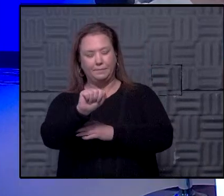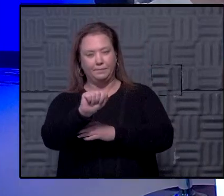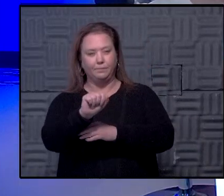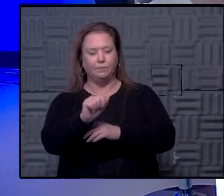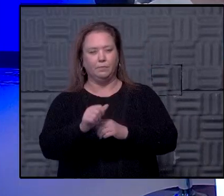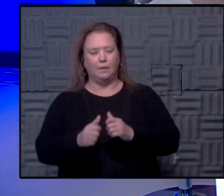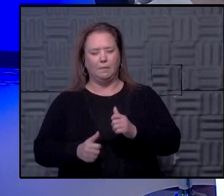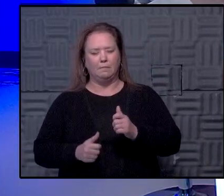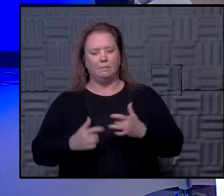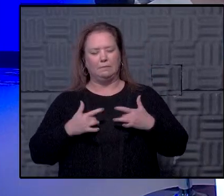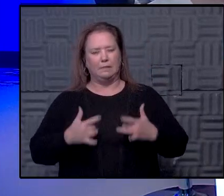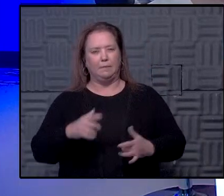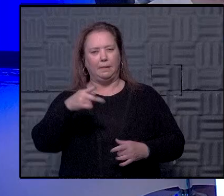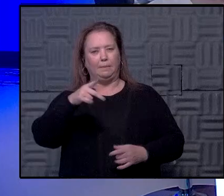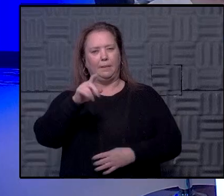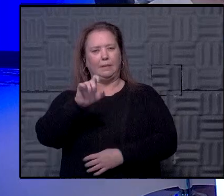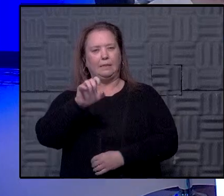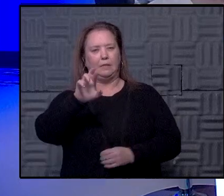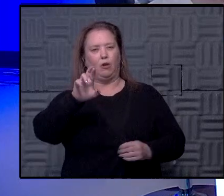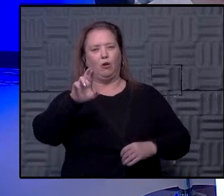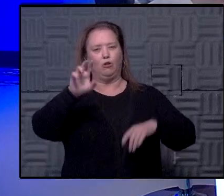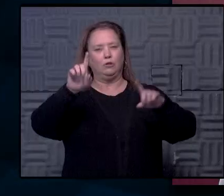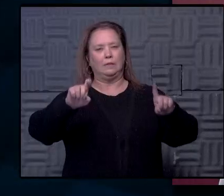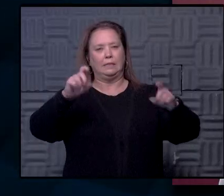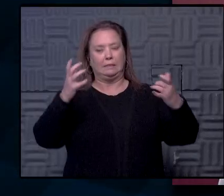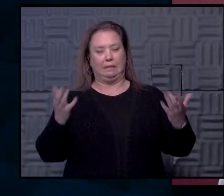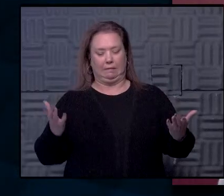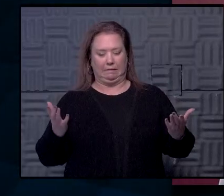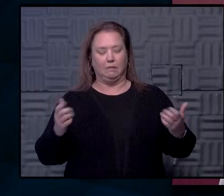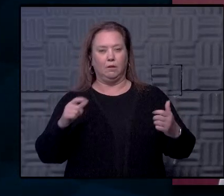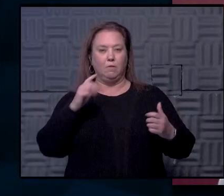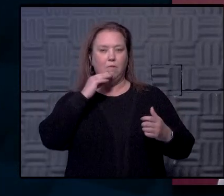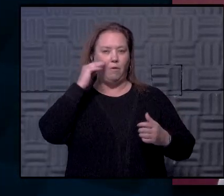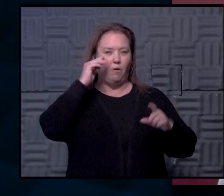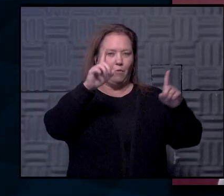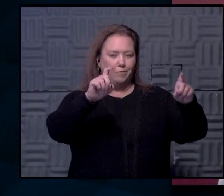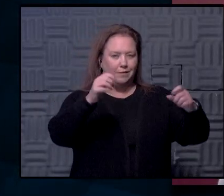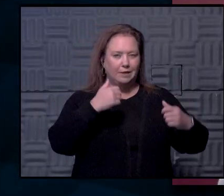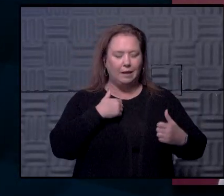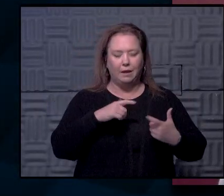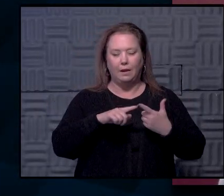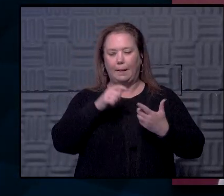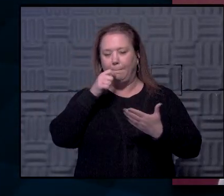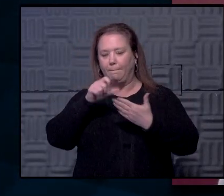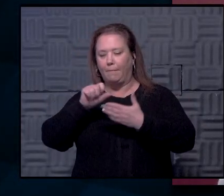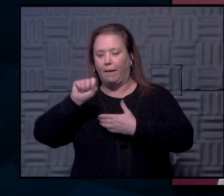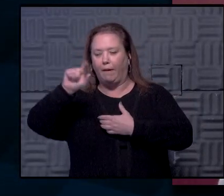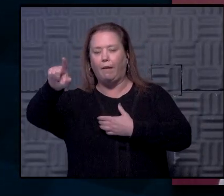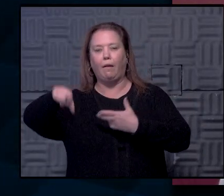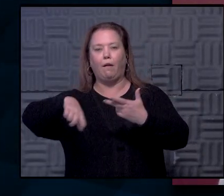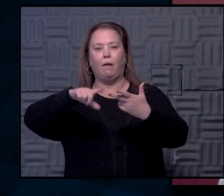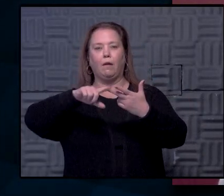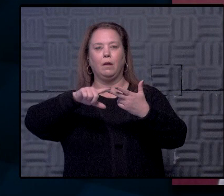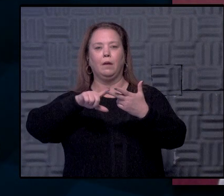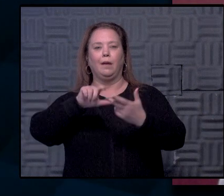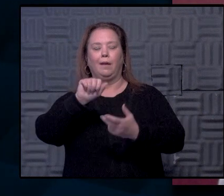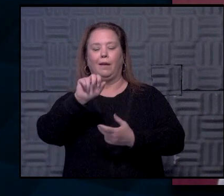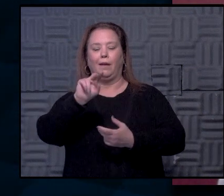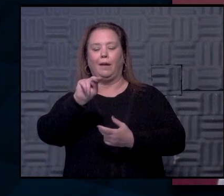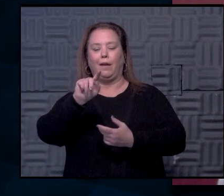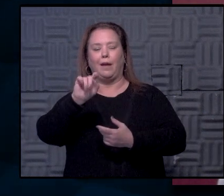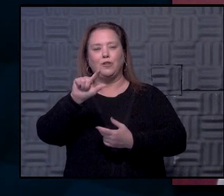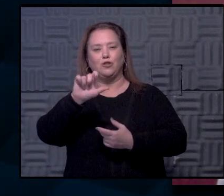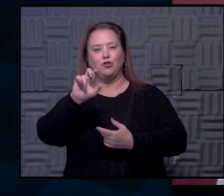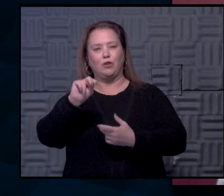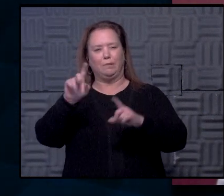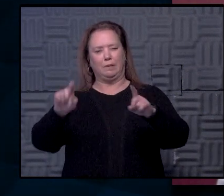do mostly PCR testing here at the health system. Others now, you can get the home testing kits, you can mail them in, there's the antigen testing. What